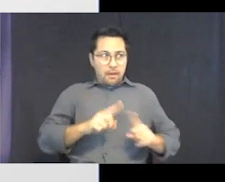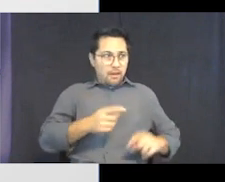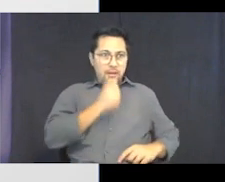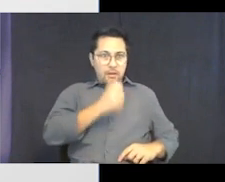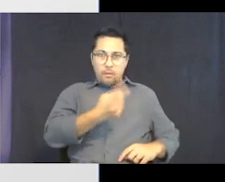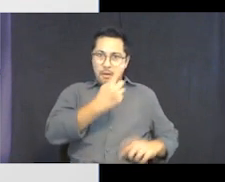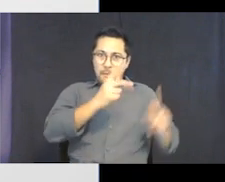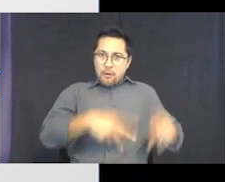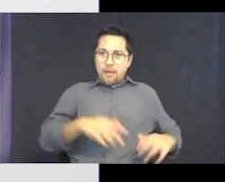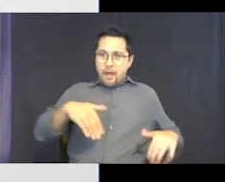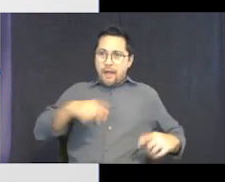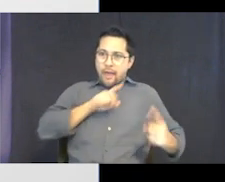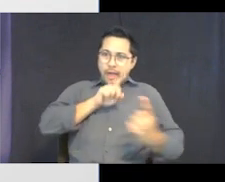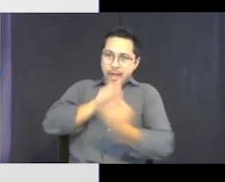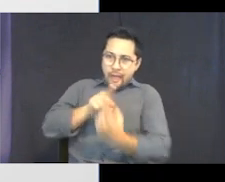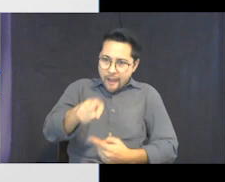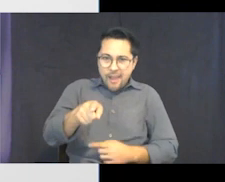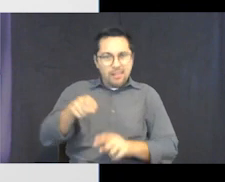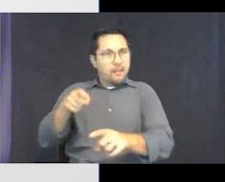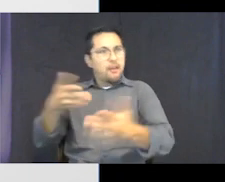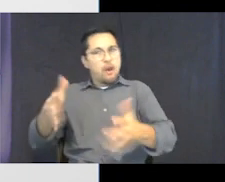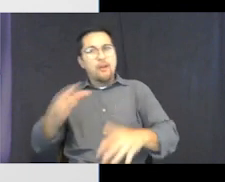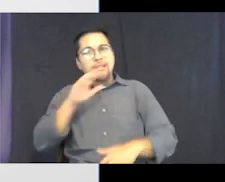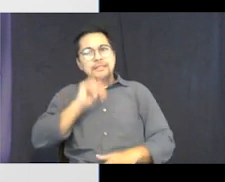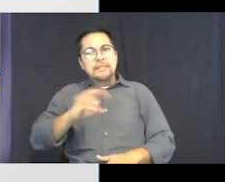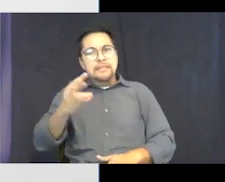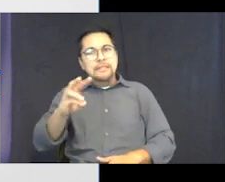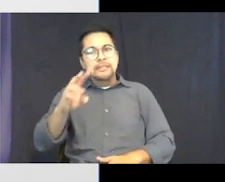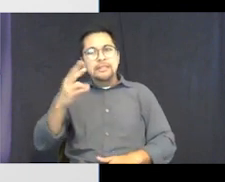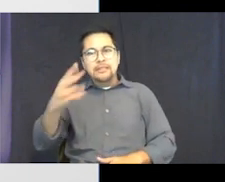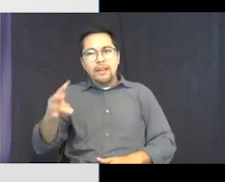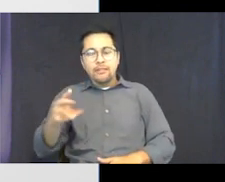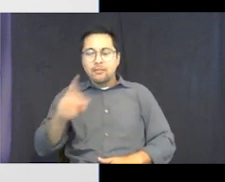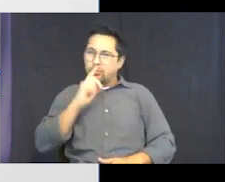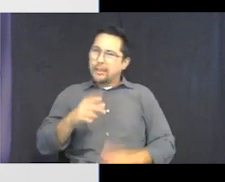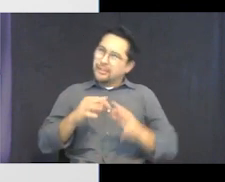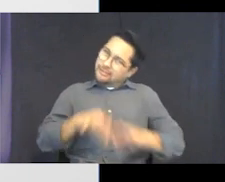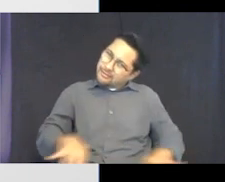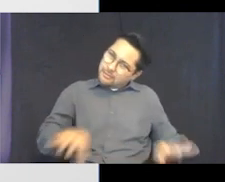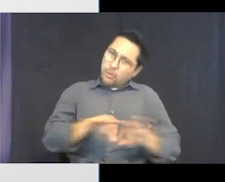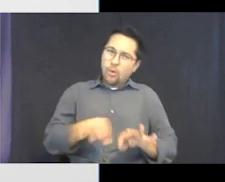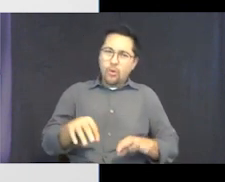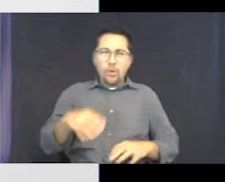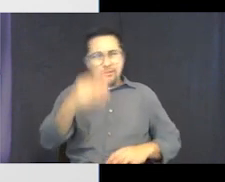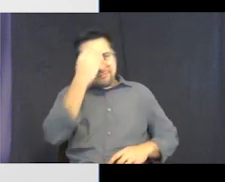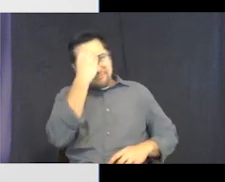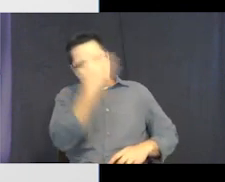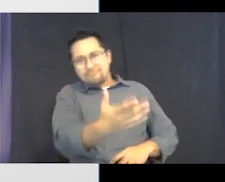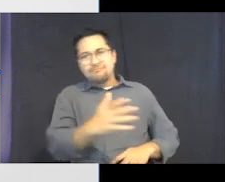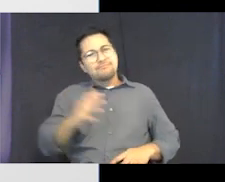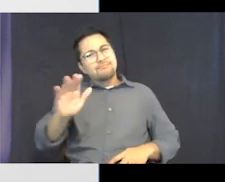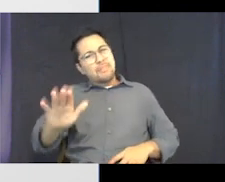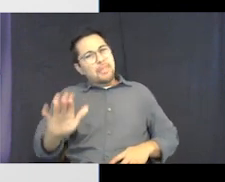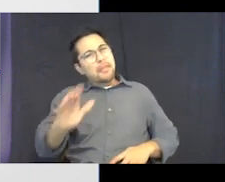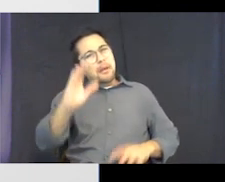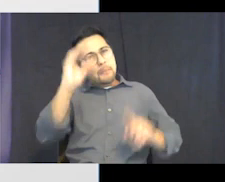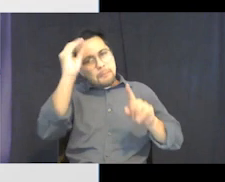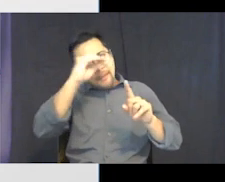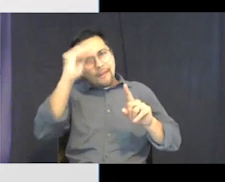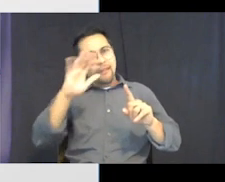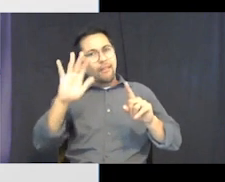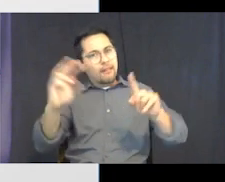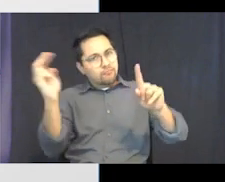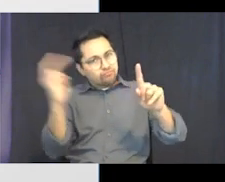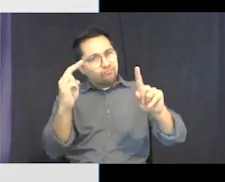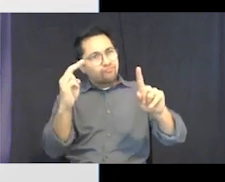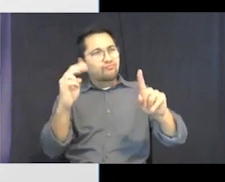the child and they're 16 or 17, it's very, very important to have their voice at the table, to let them be heard, to